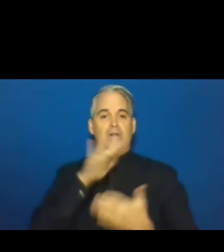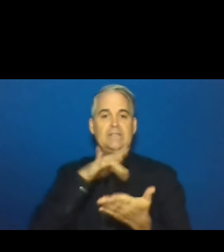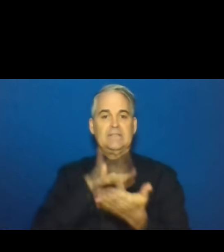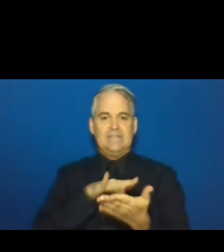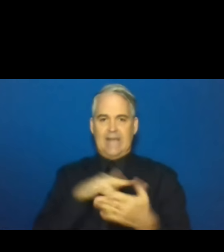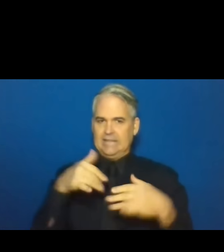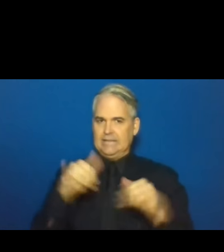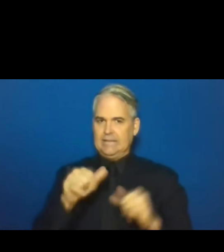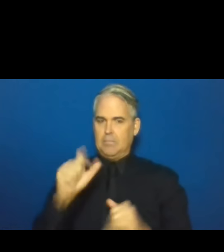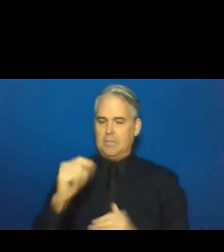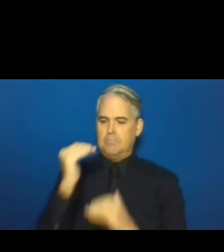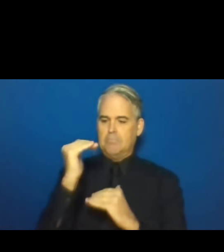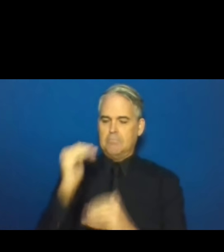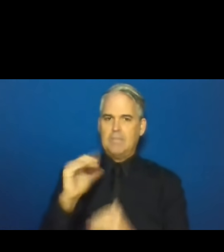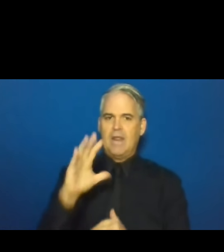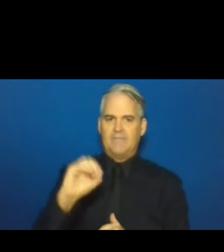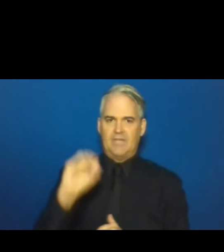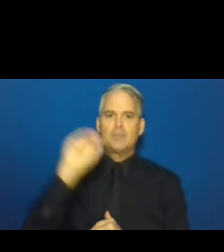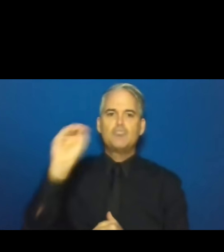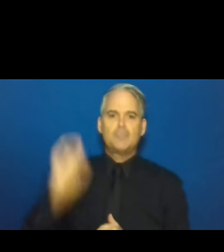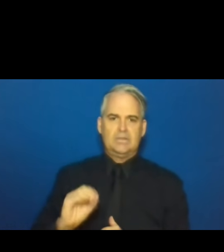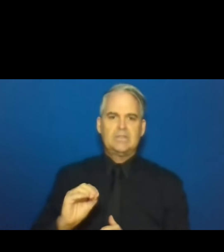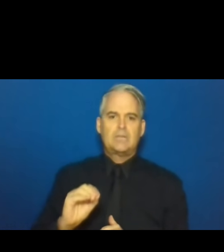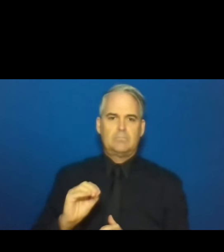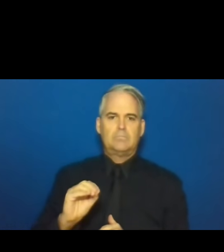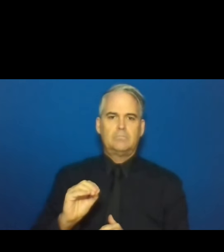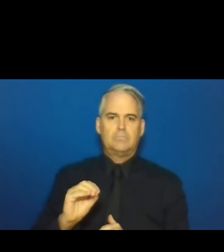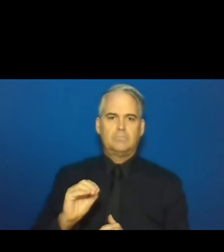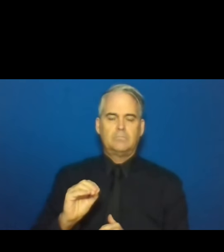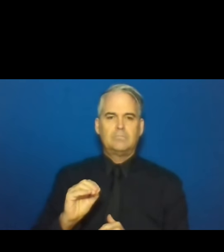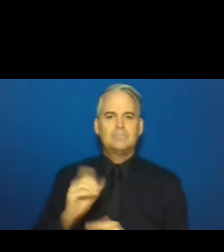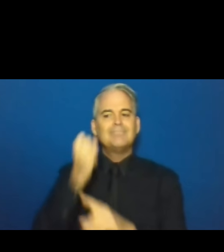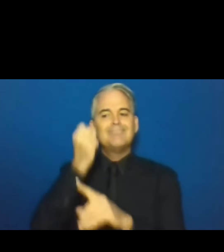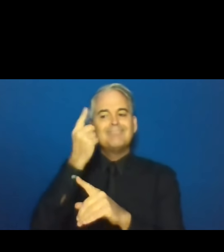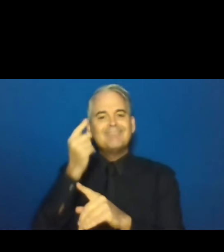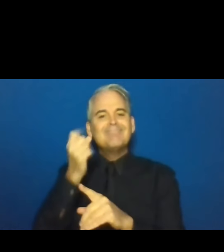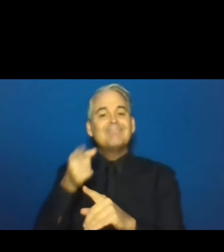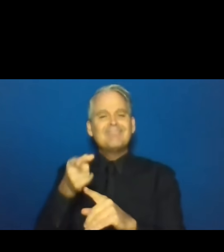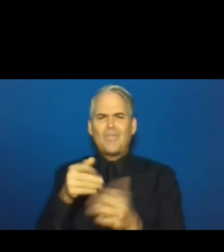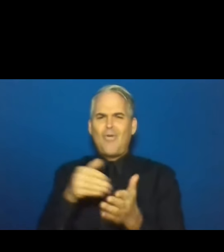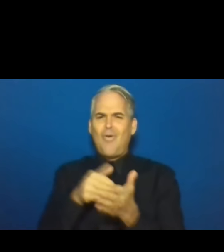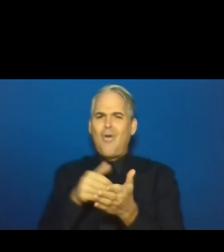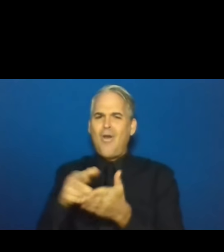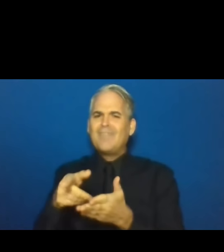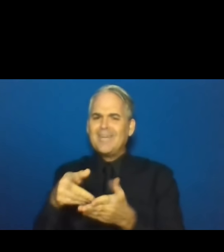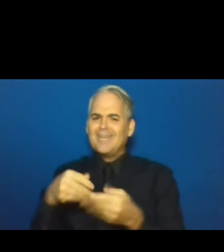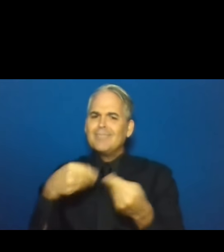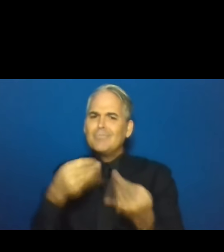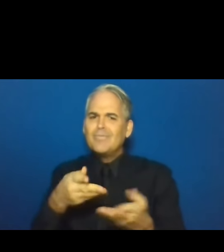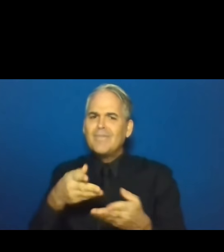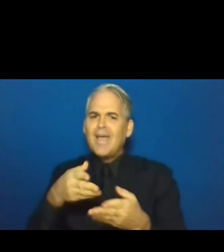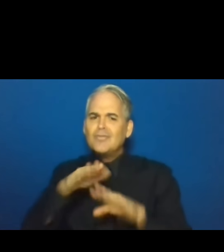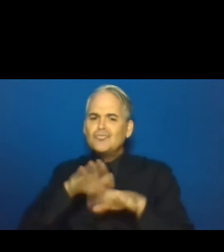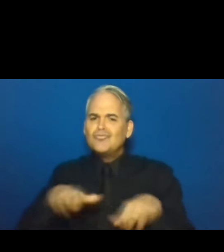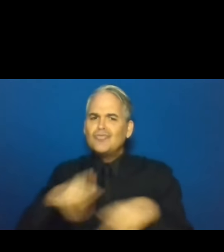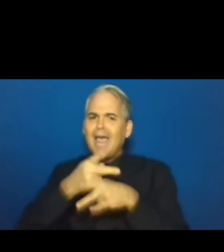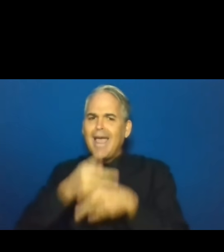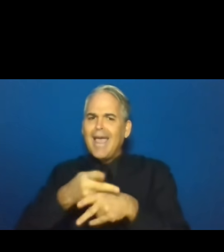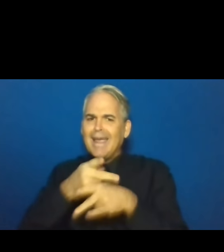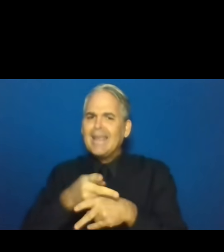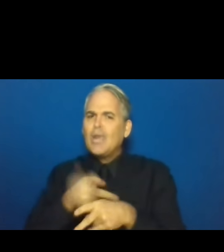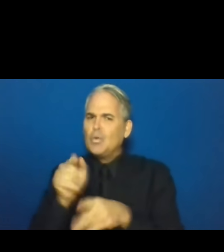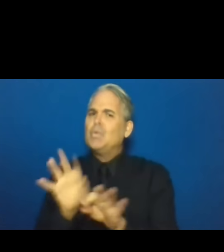50% capacity, understanding that they provide critical childcare services during this time of need. I